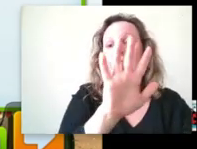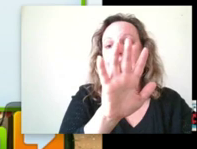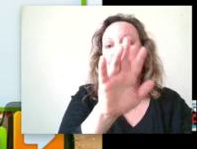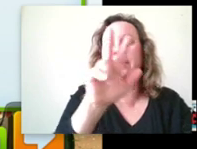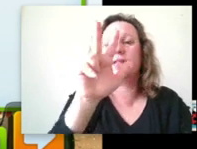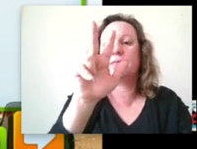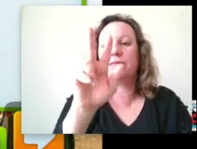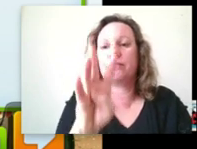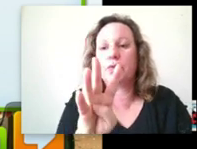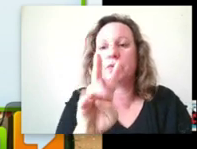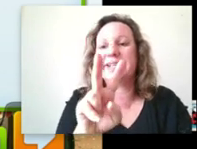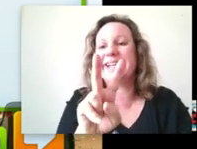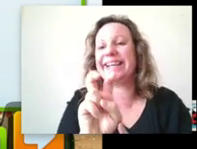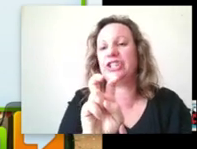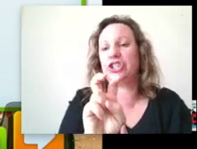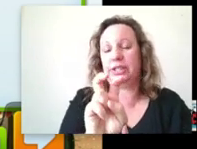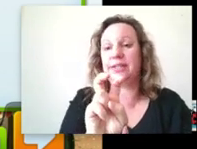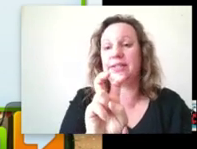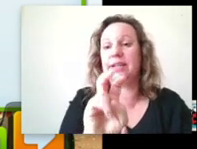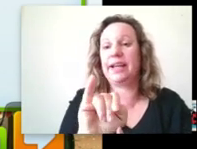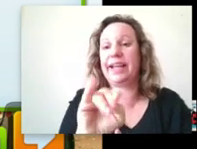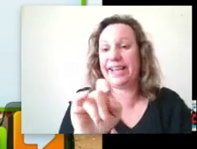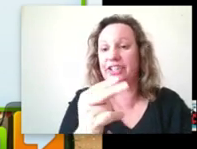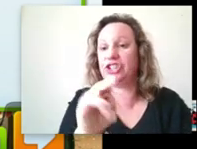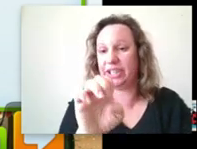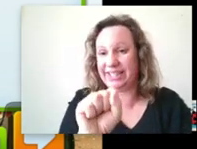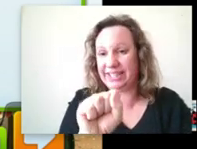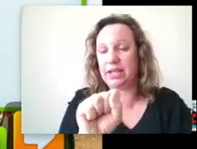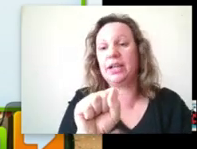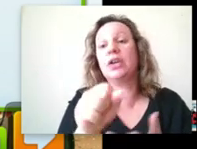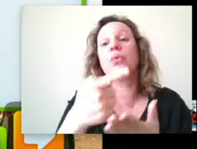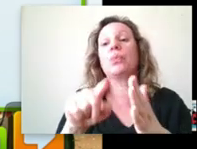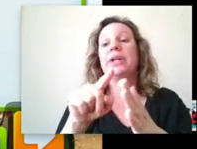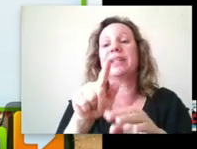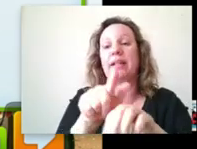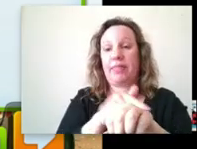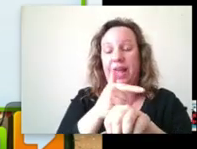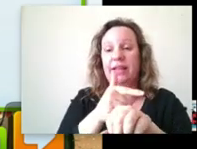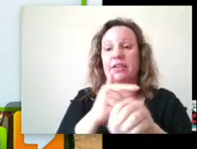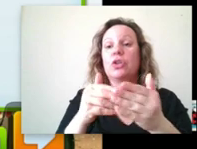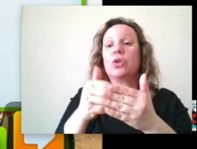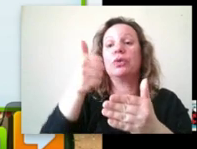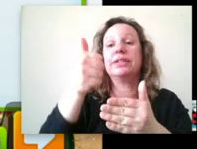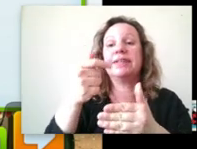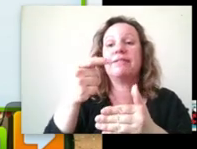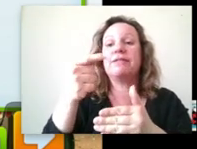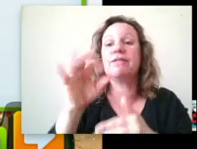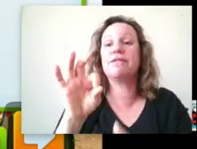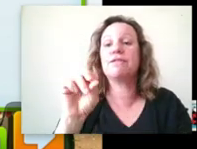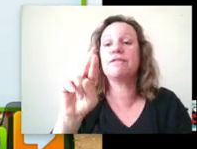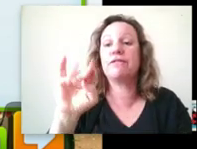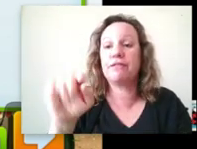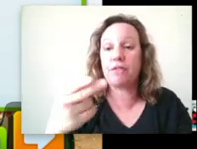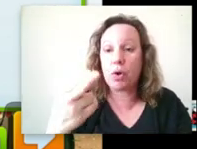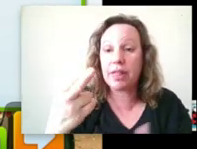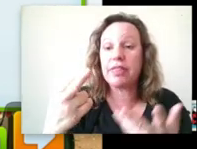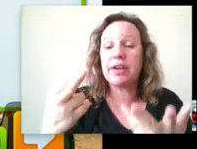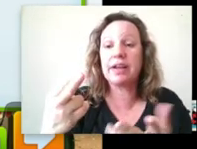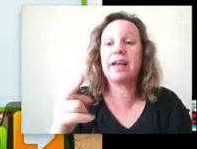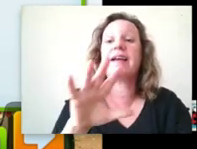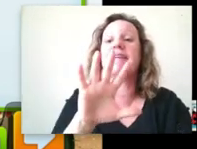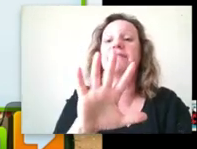3/4 inches. What is the length of the paintbrush to the nearest 4th inch? Say it with me, 5